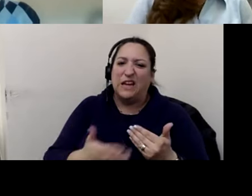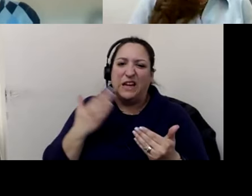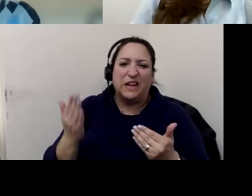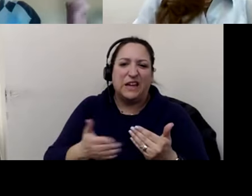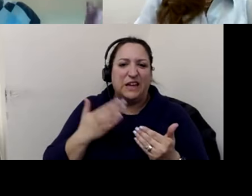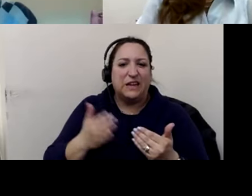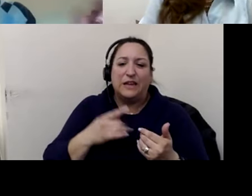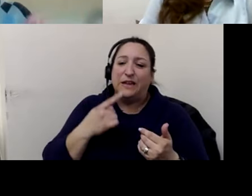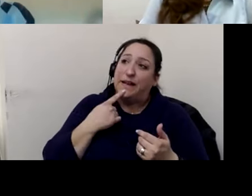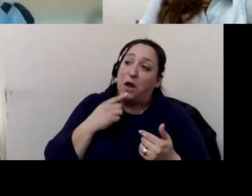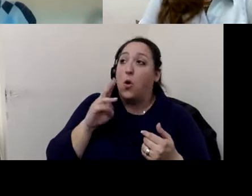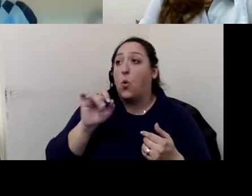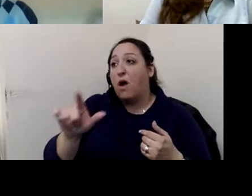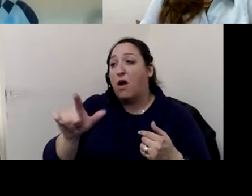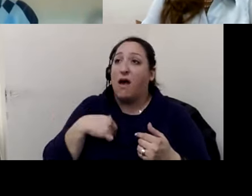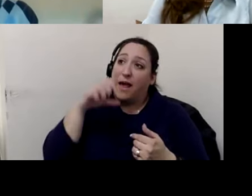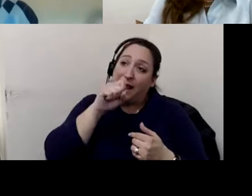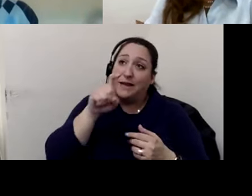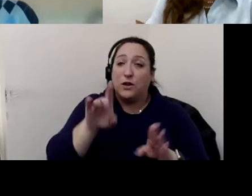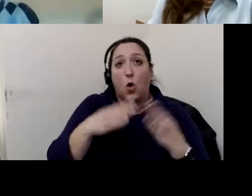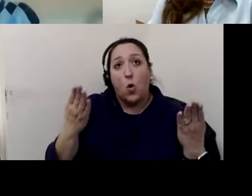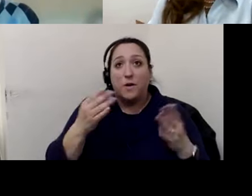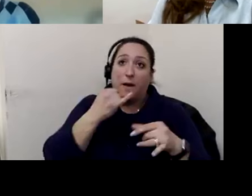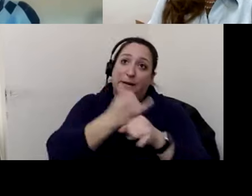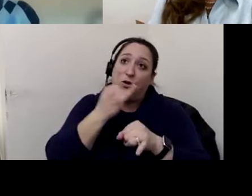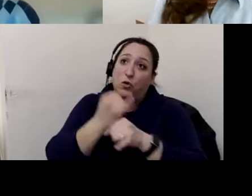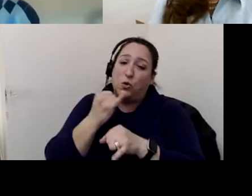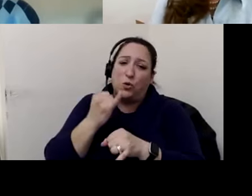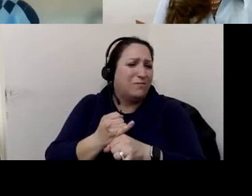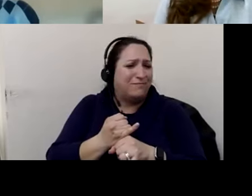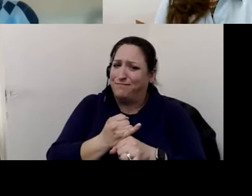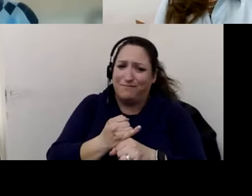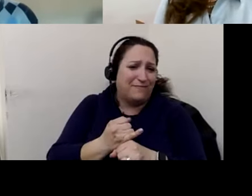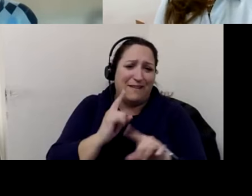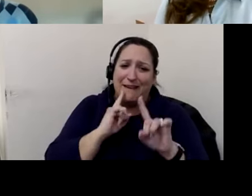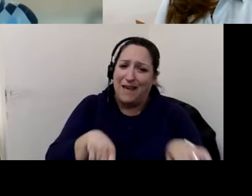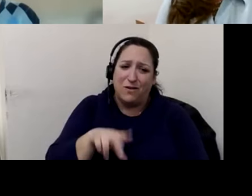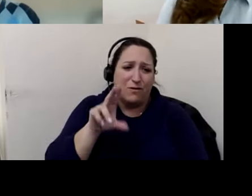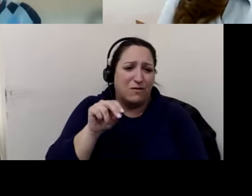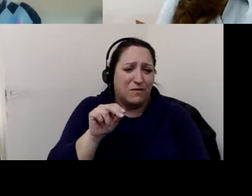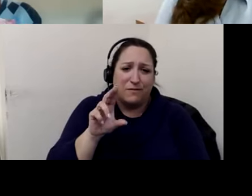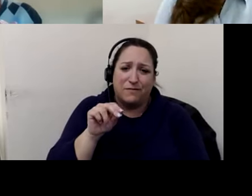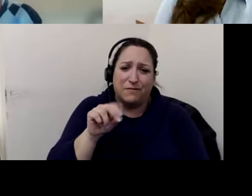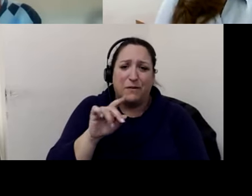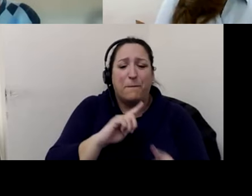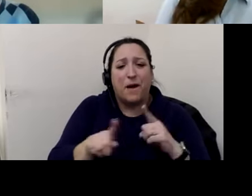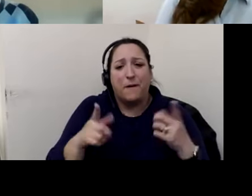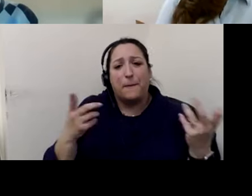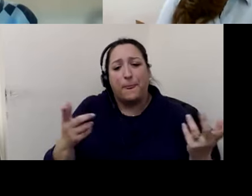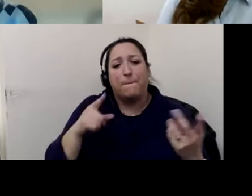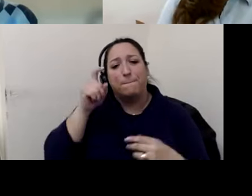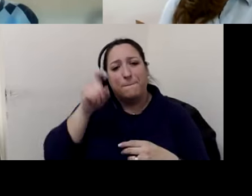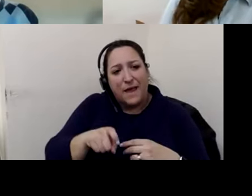to say, well, I guess we need to open up institutions. That can't be the answer, but so we have